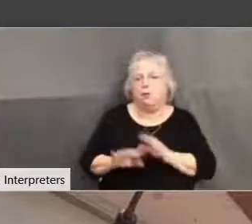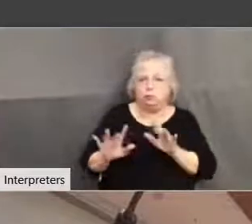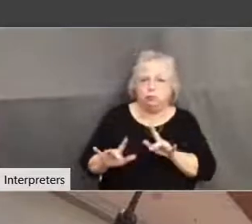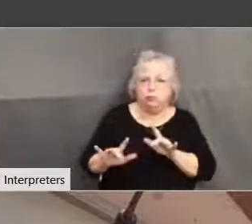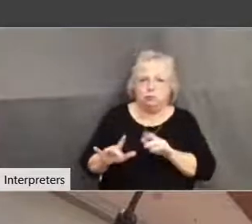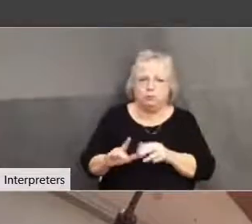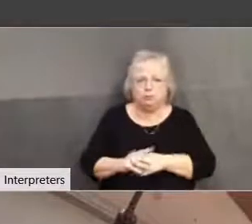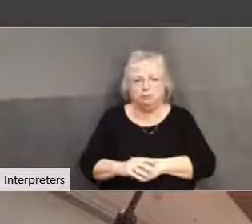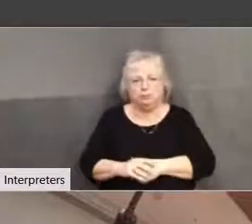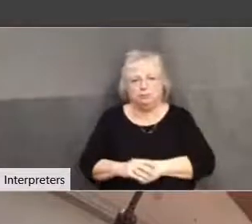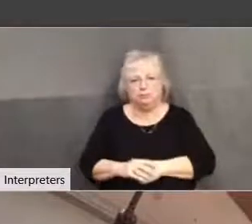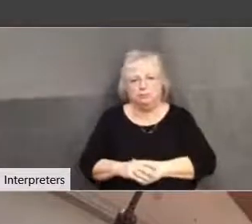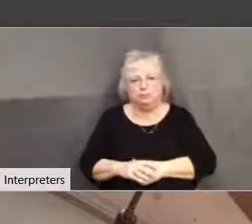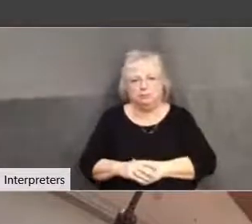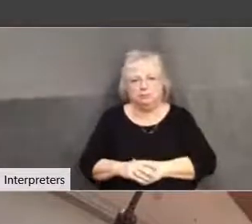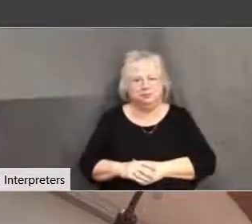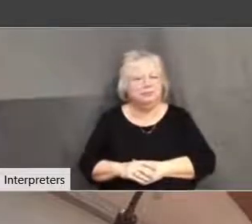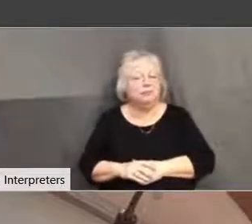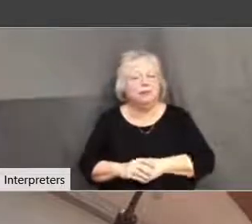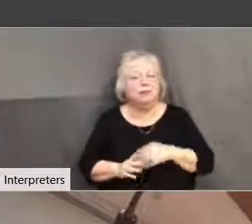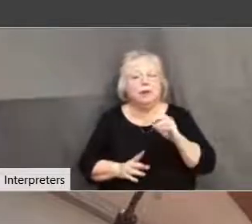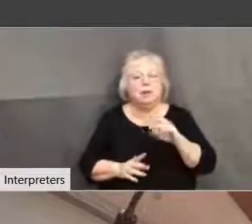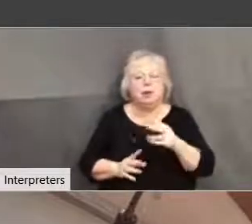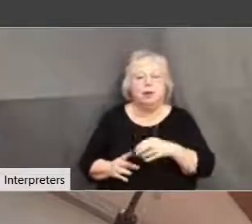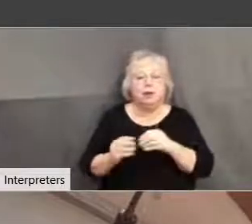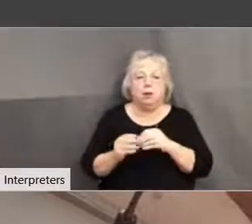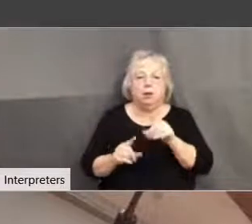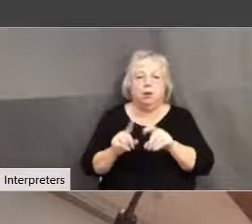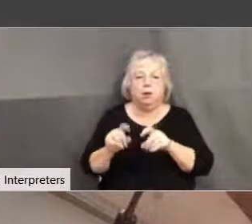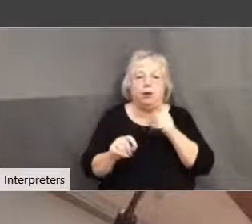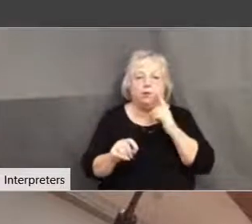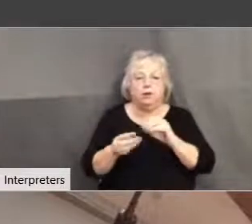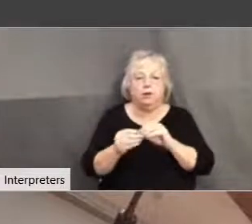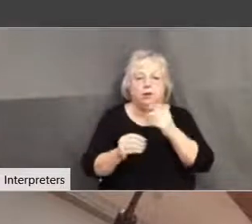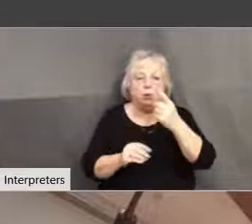Any more questions for board members from 1 through 12? I've got.